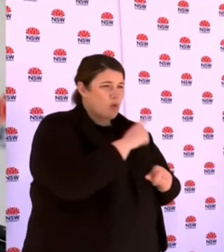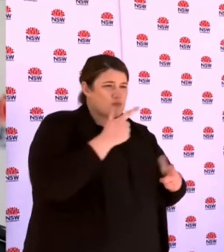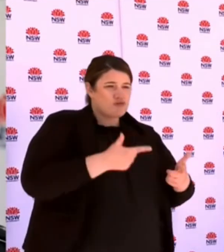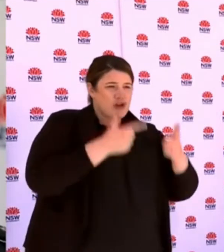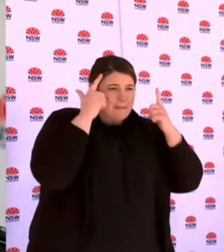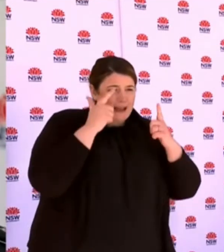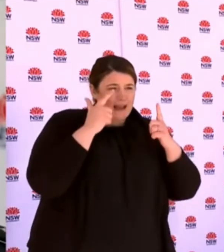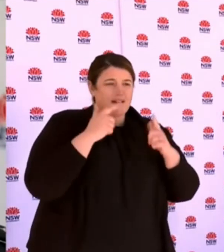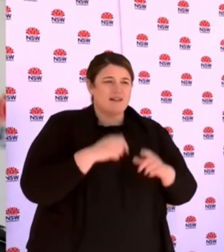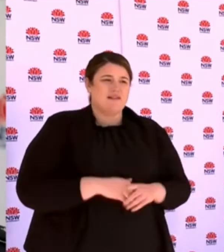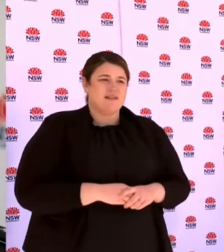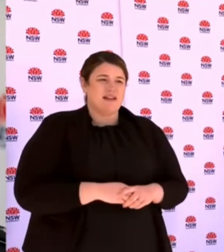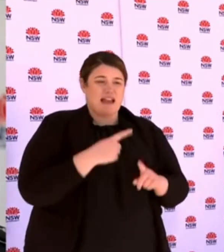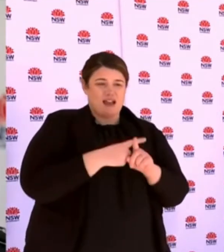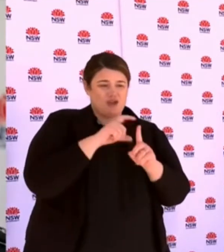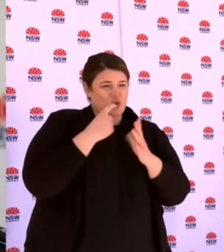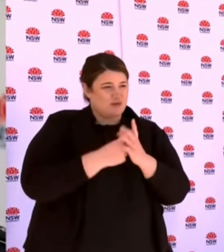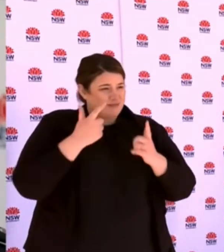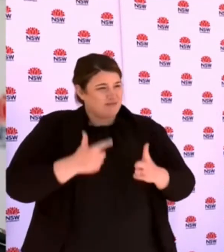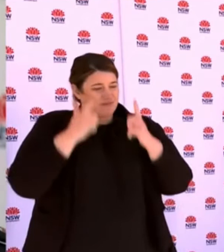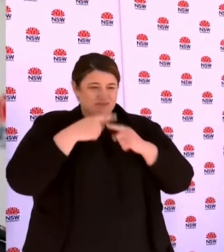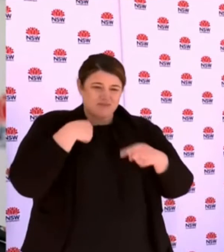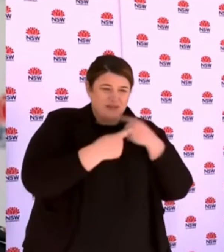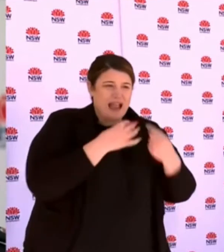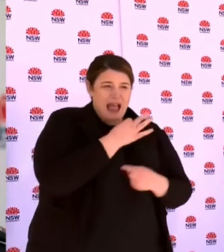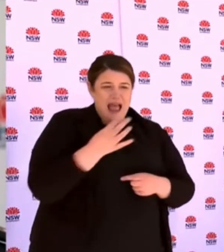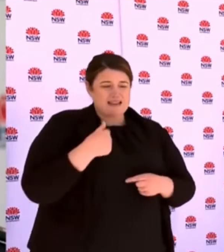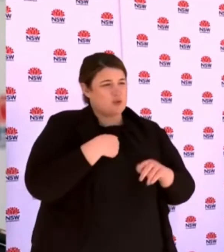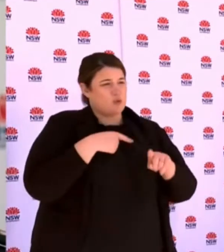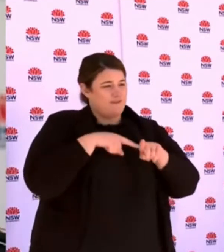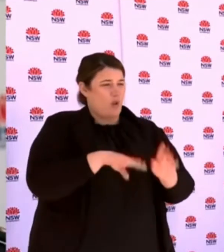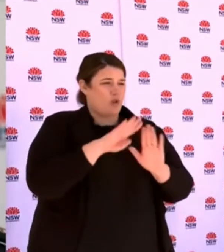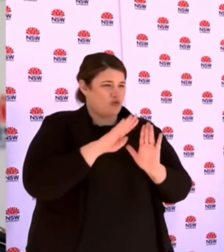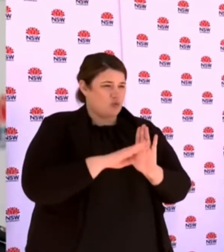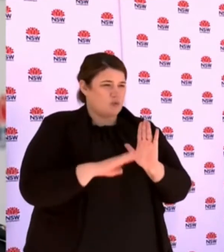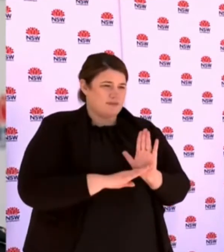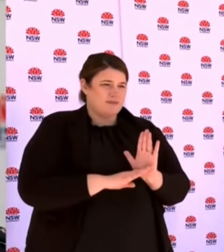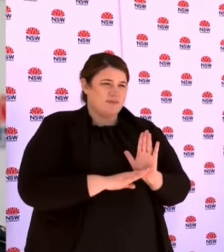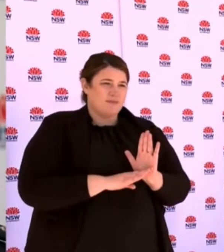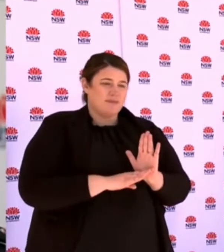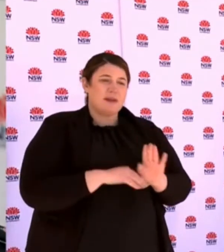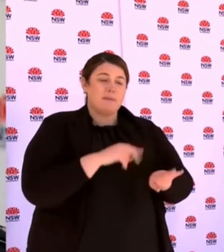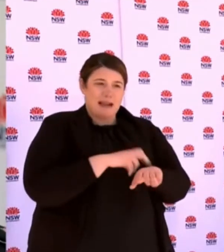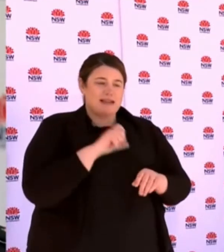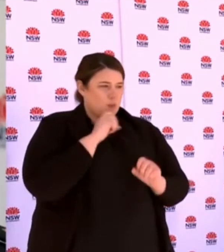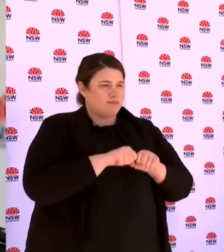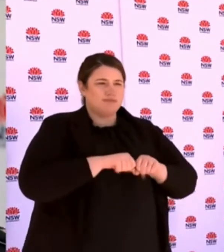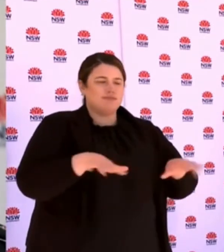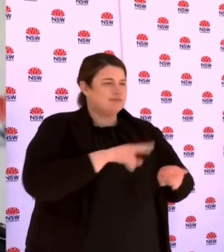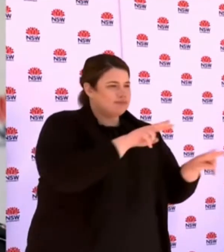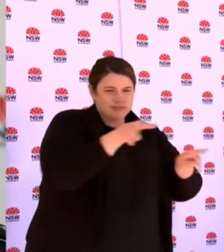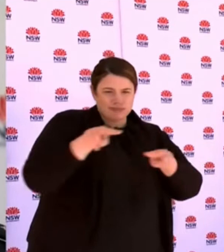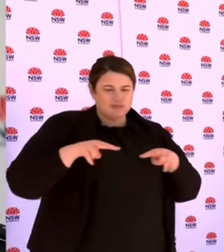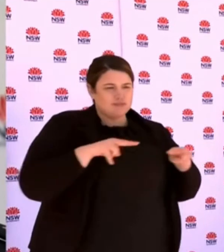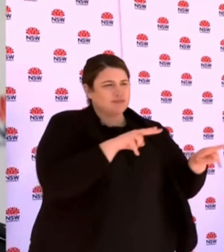Premier, the Chief Health Officer have asked us to do this weekend. I guarantee that police will be visible